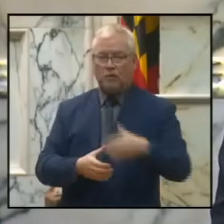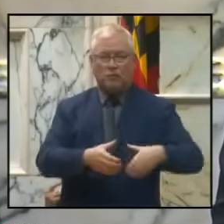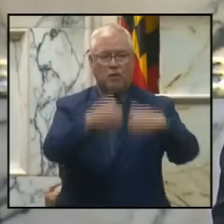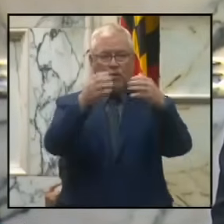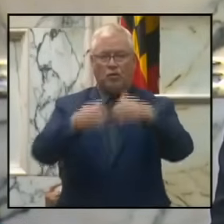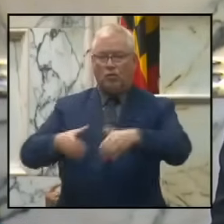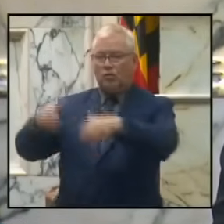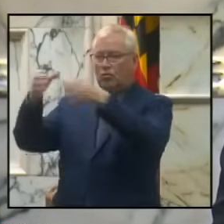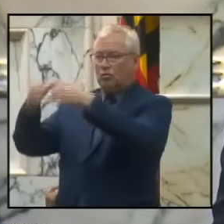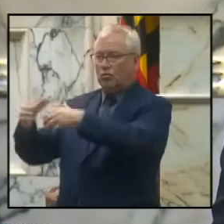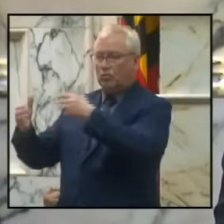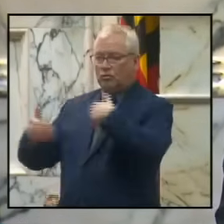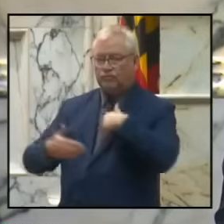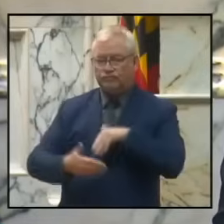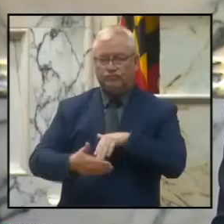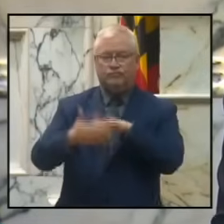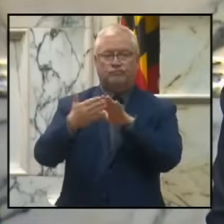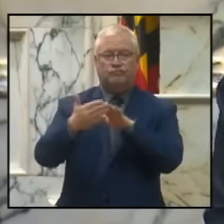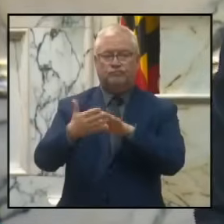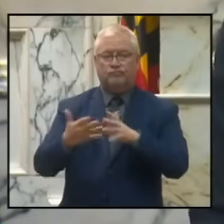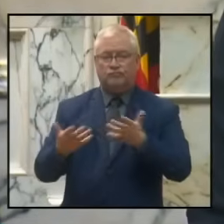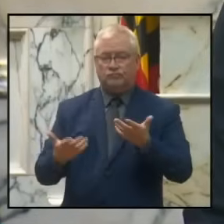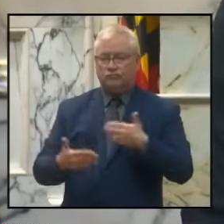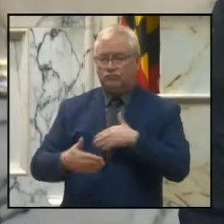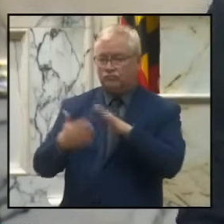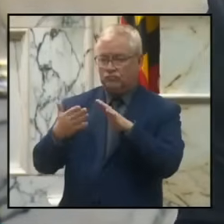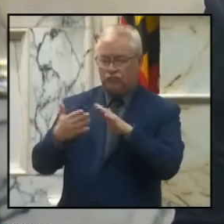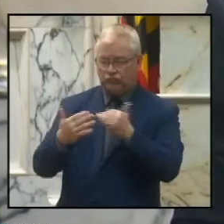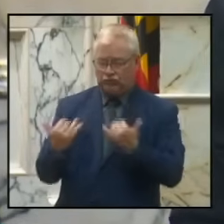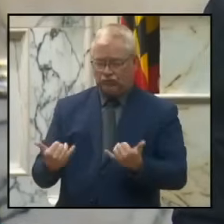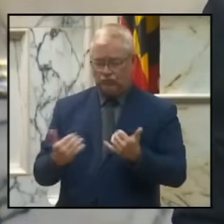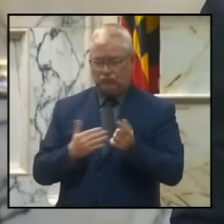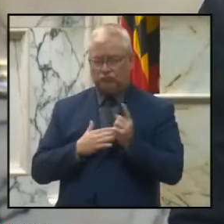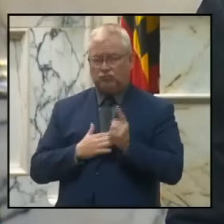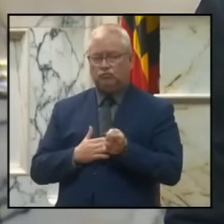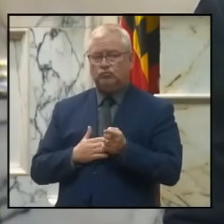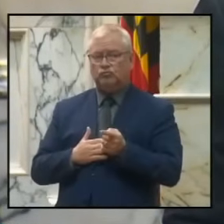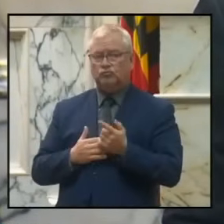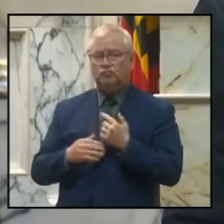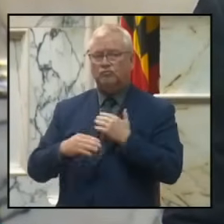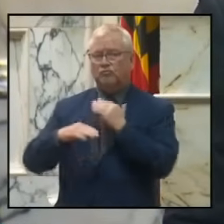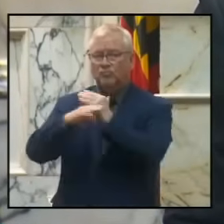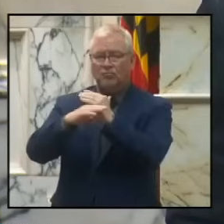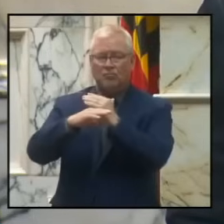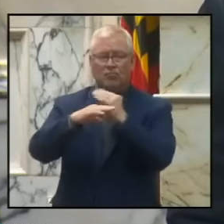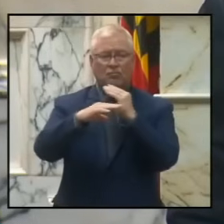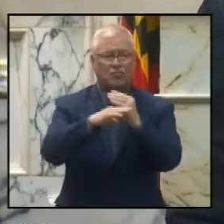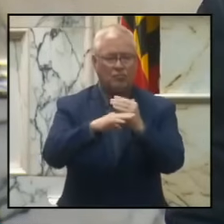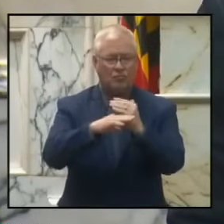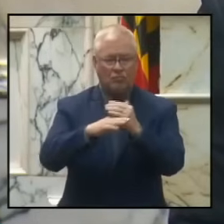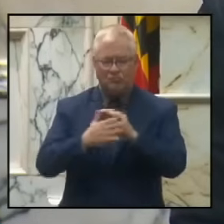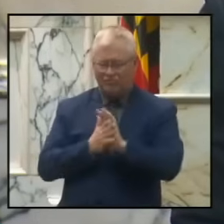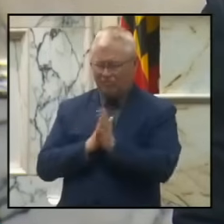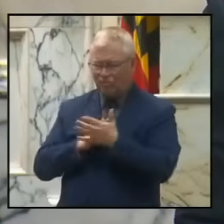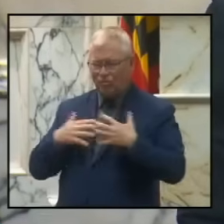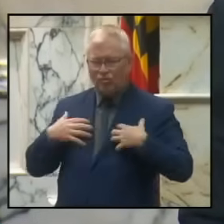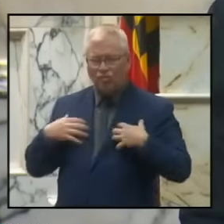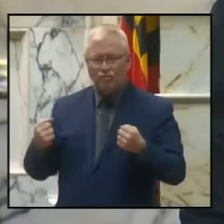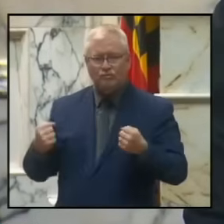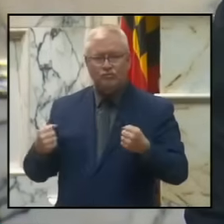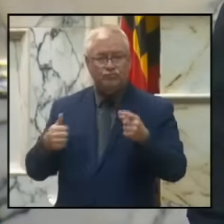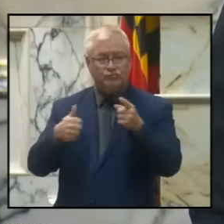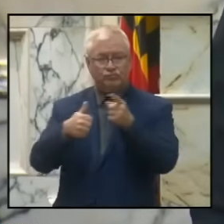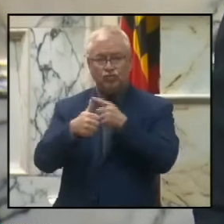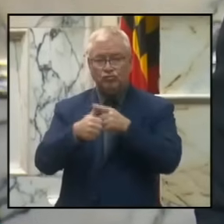confront this moment of crisis with courage. First, we will invest